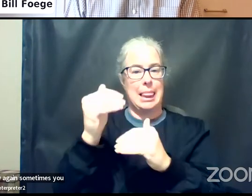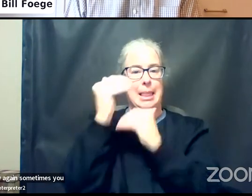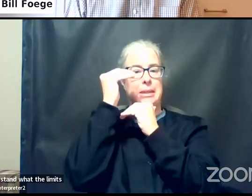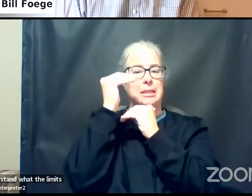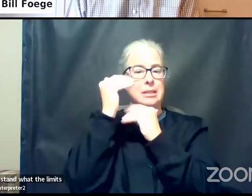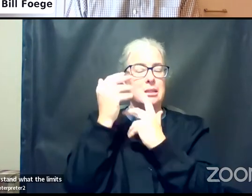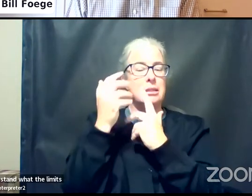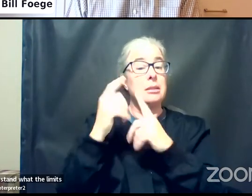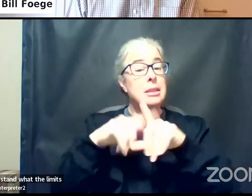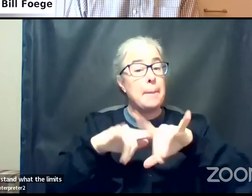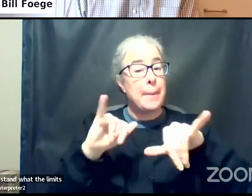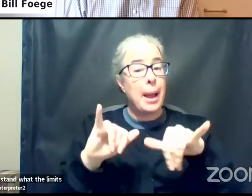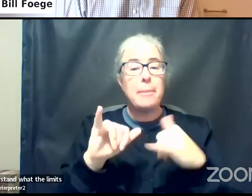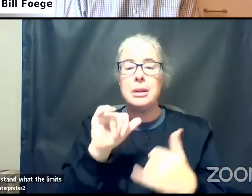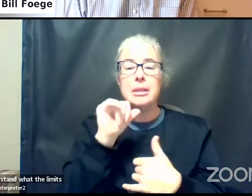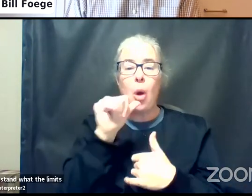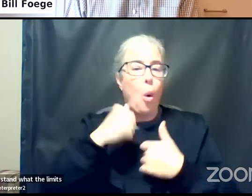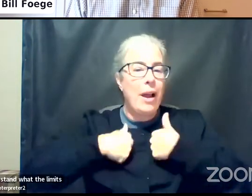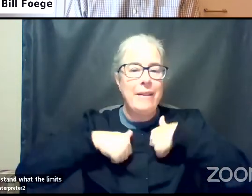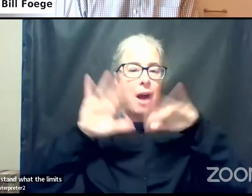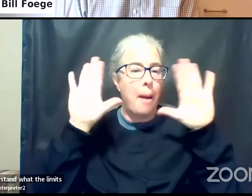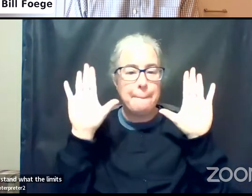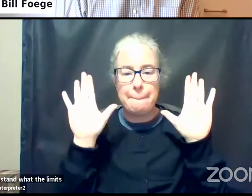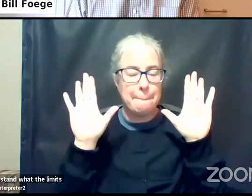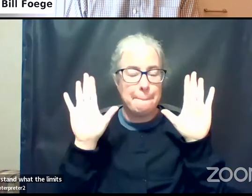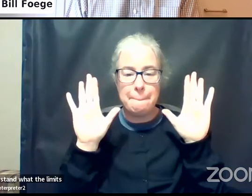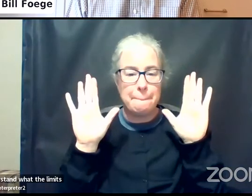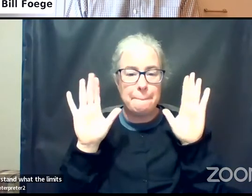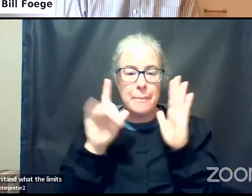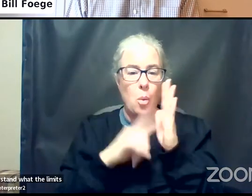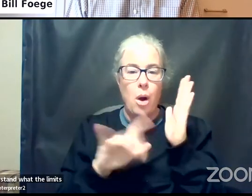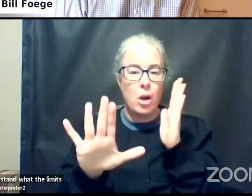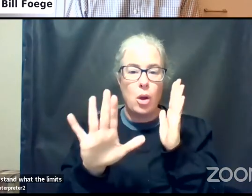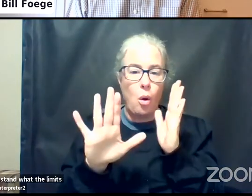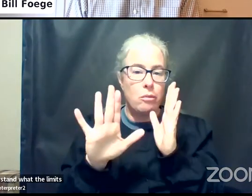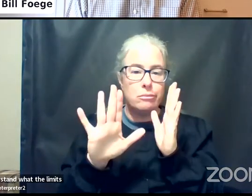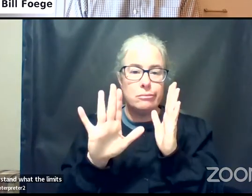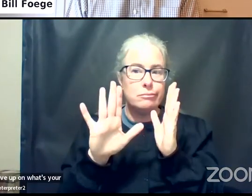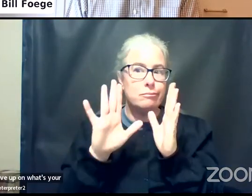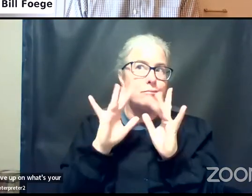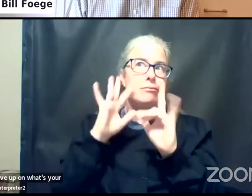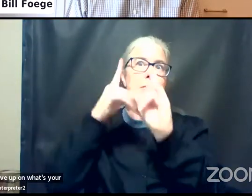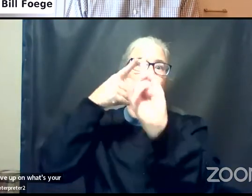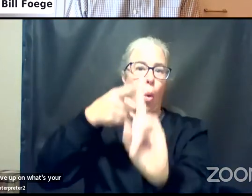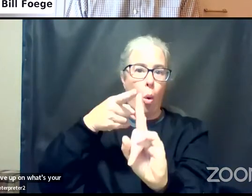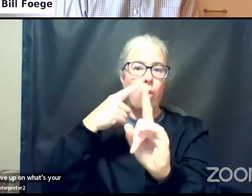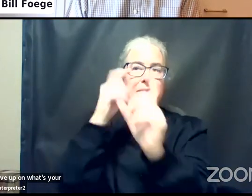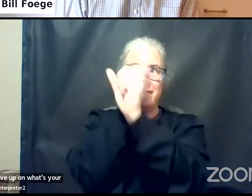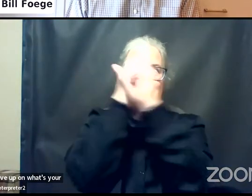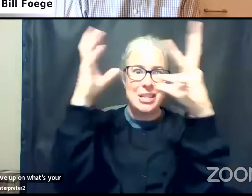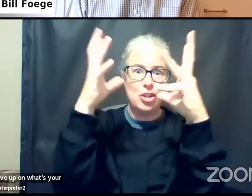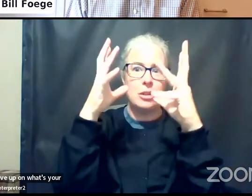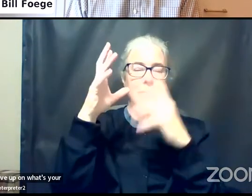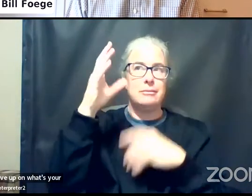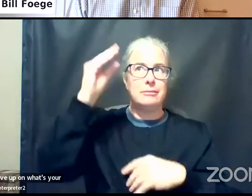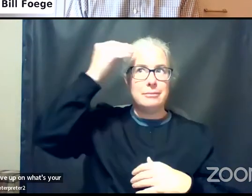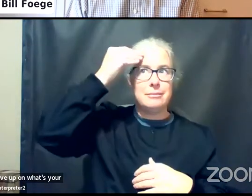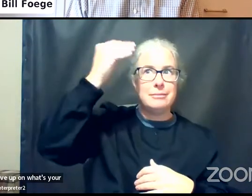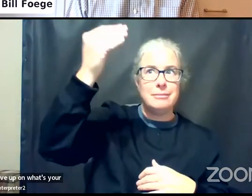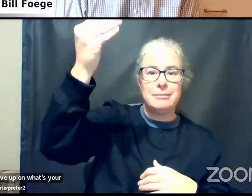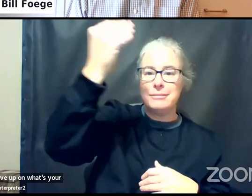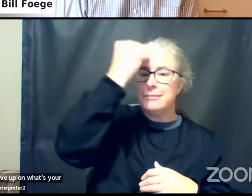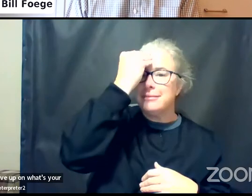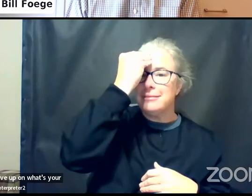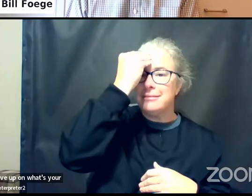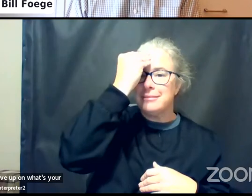but at the same time not give up on what's your ultimate goal what's your ultimate vision and keeping that front